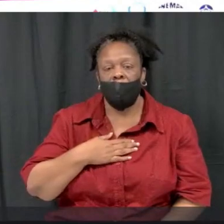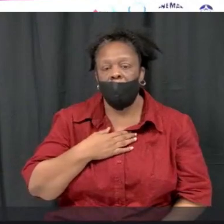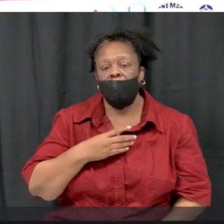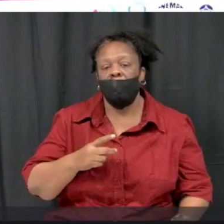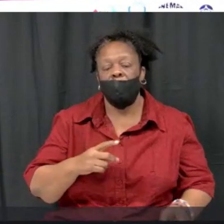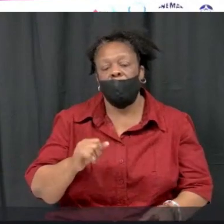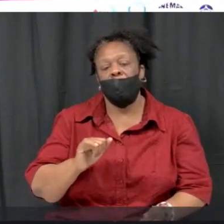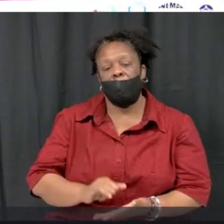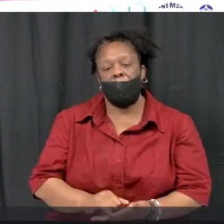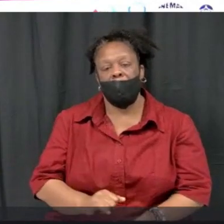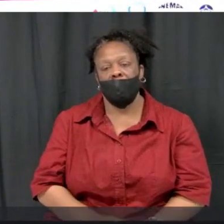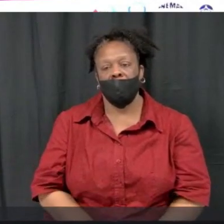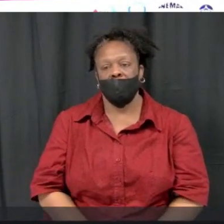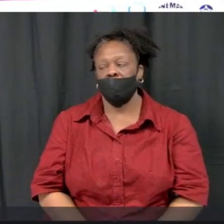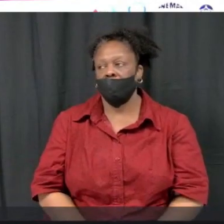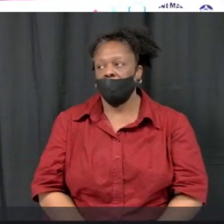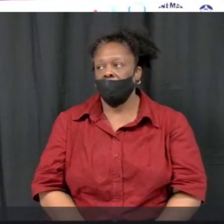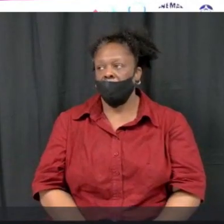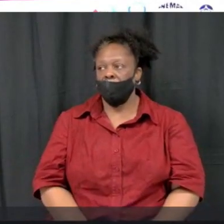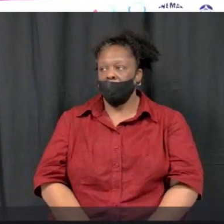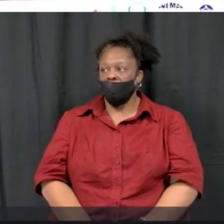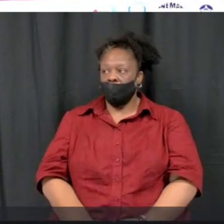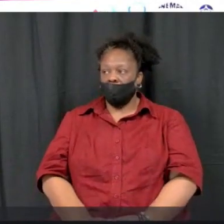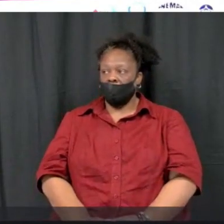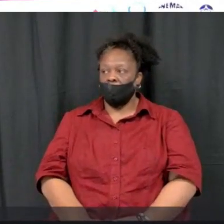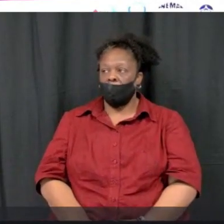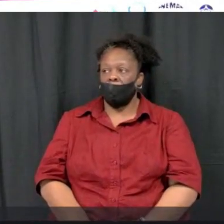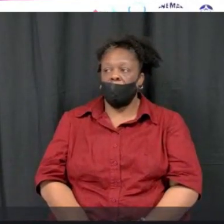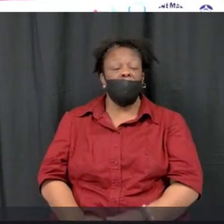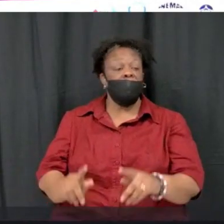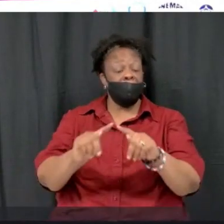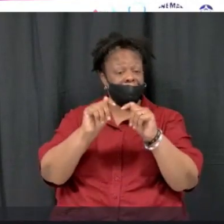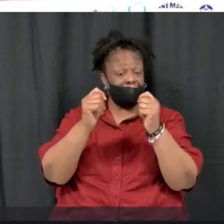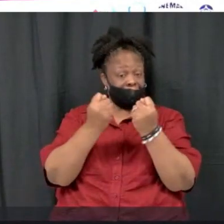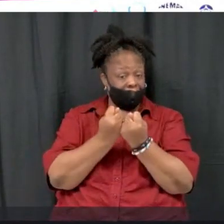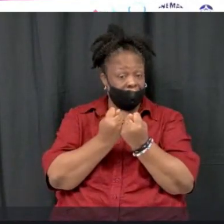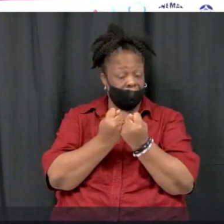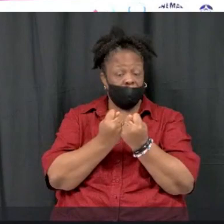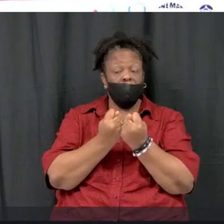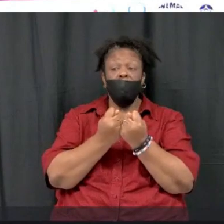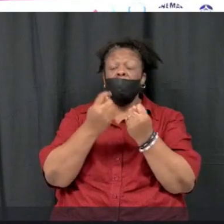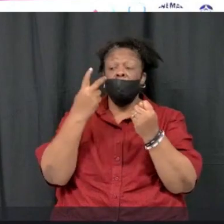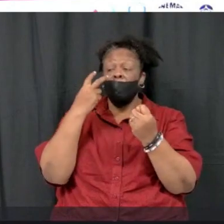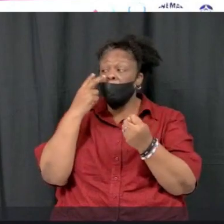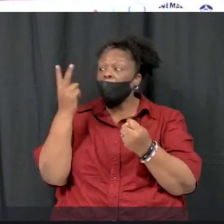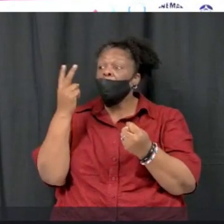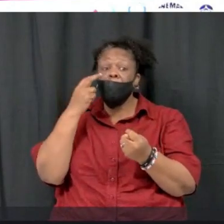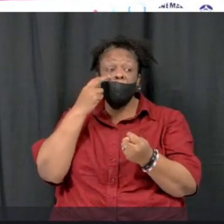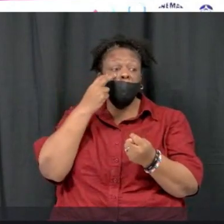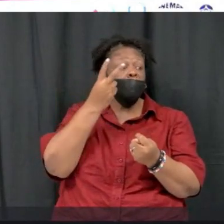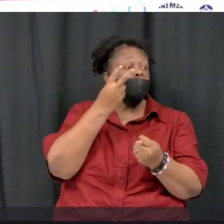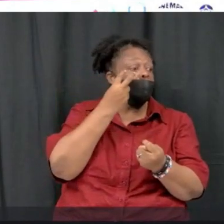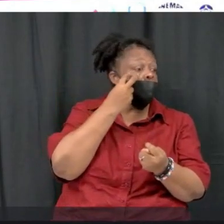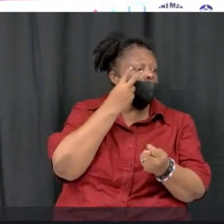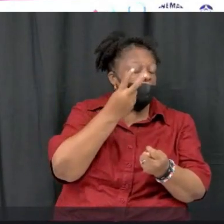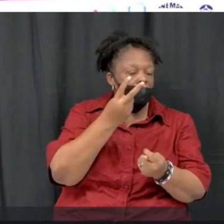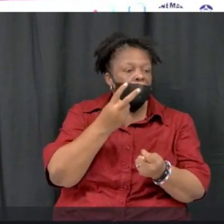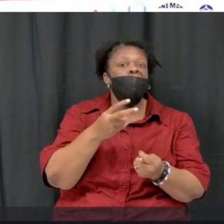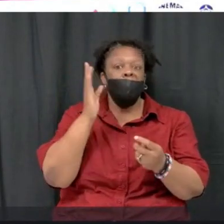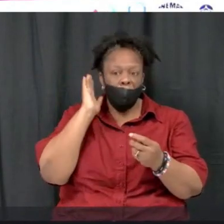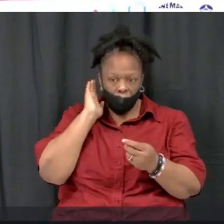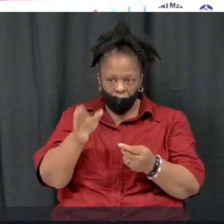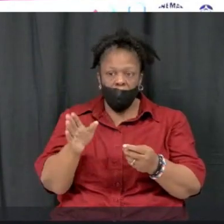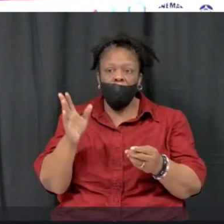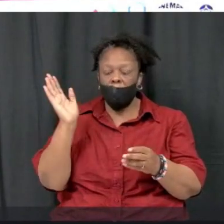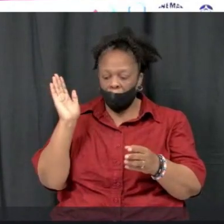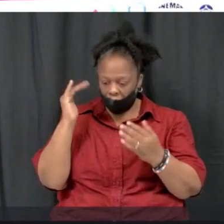engage in that. The COVID-19 compliance team will be stepping up their compliance enforcement activities